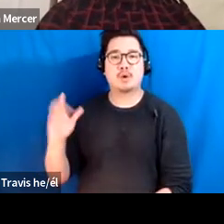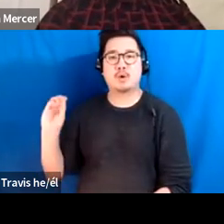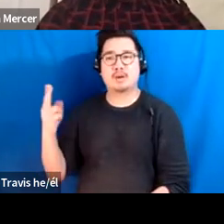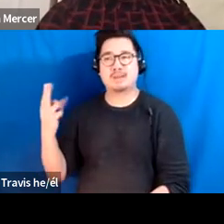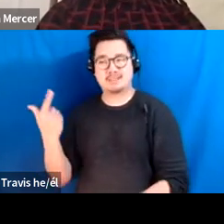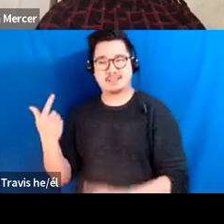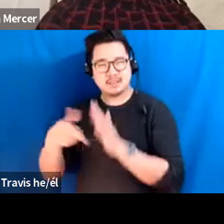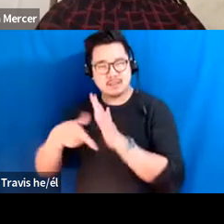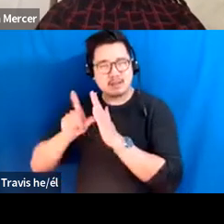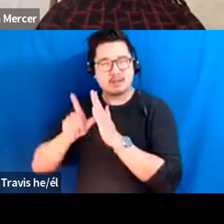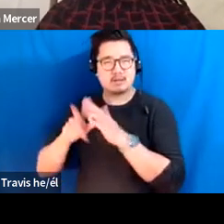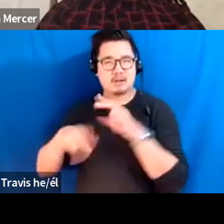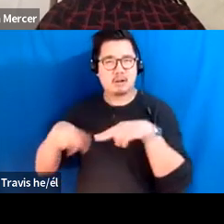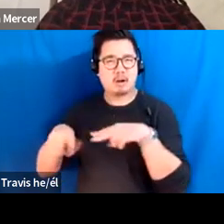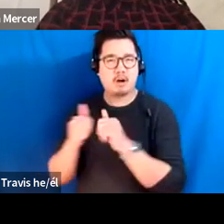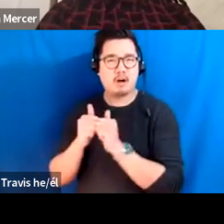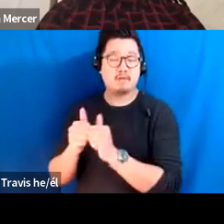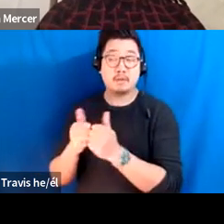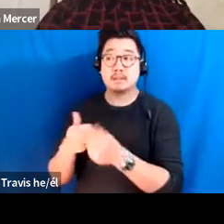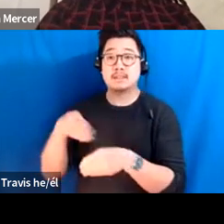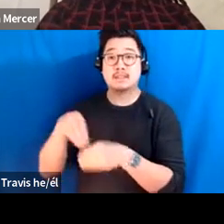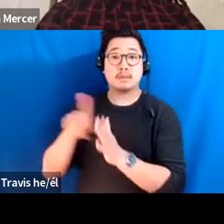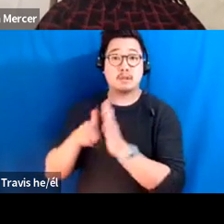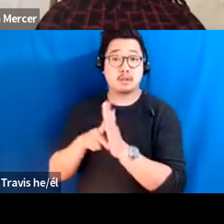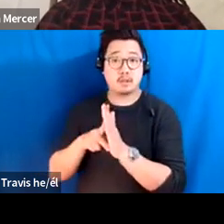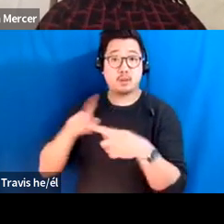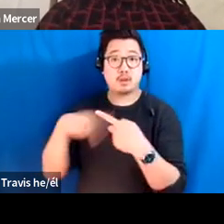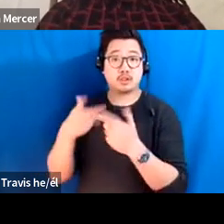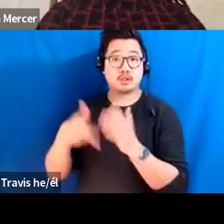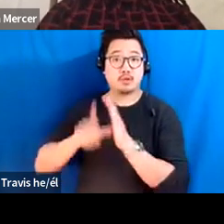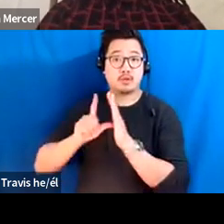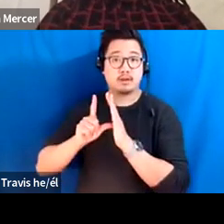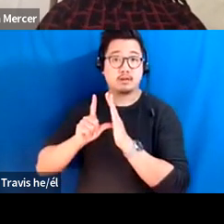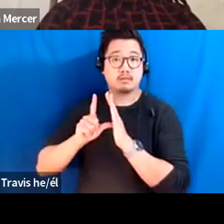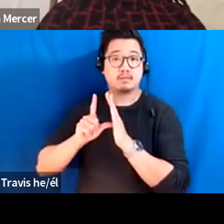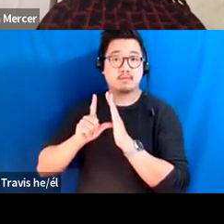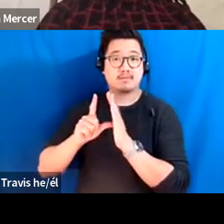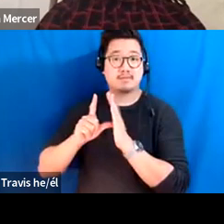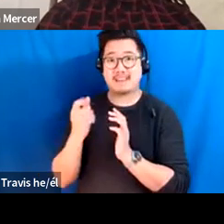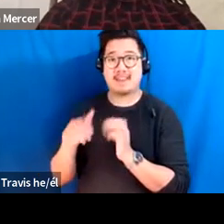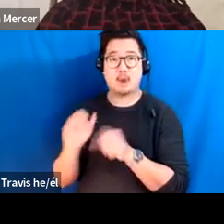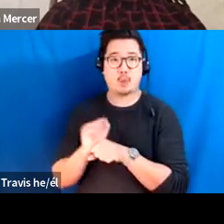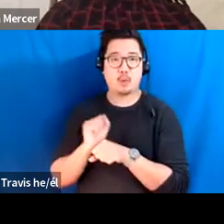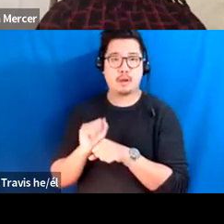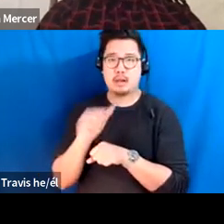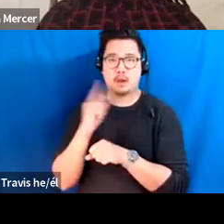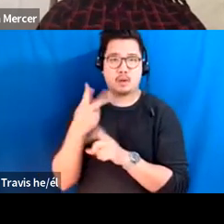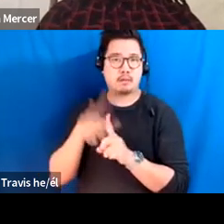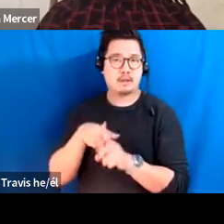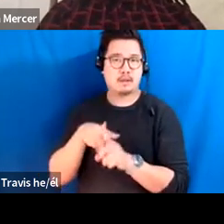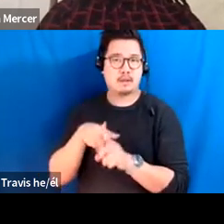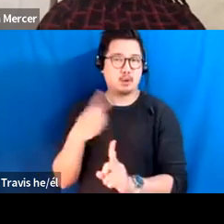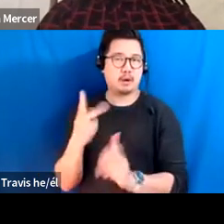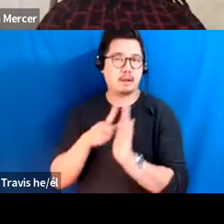regular review it's in the policy when it's going to be reviewed this is work just not just with this one policy but